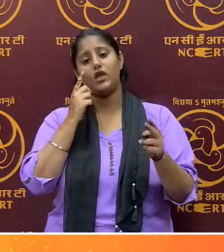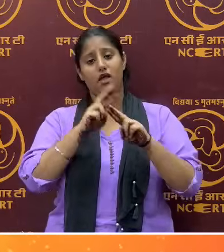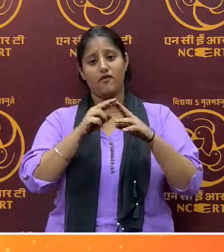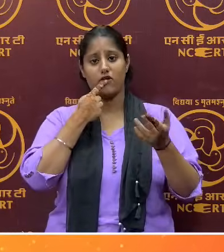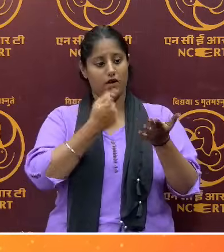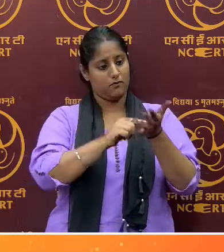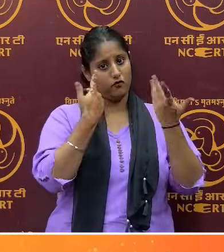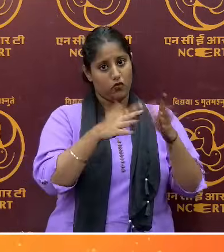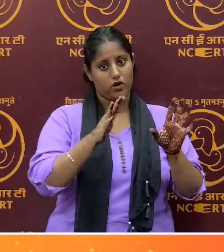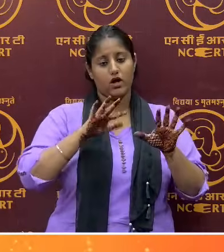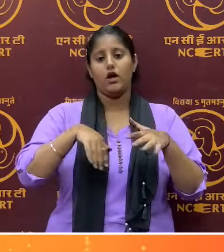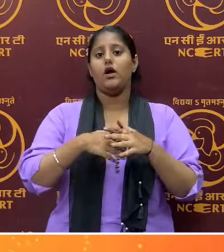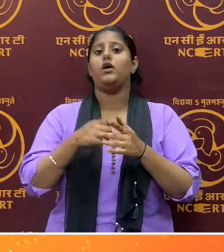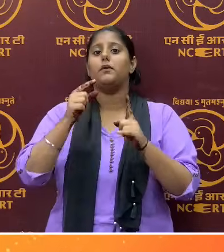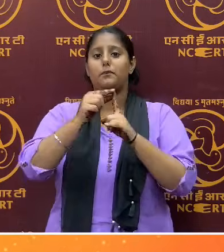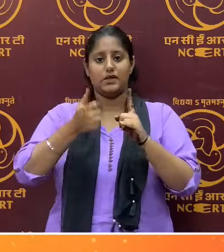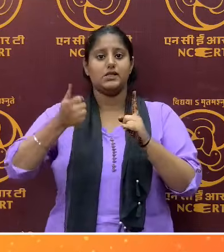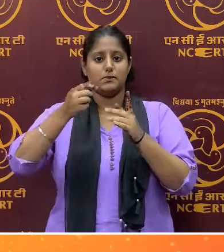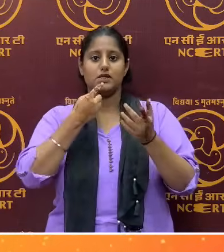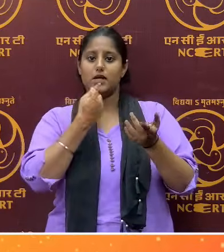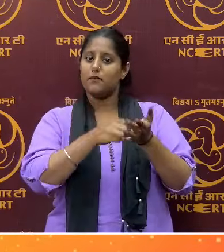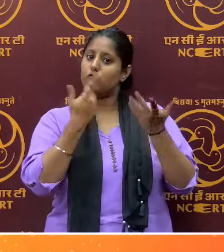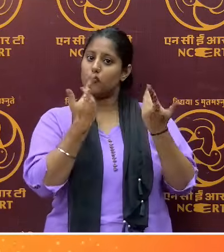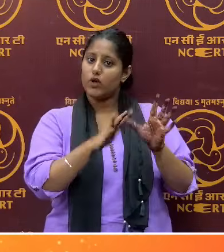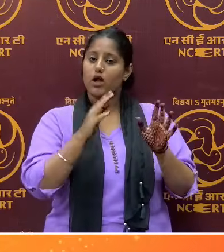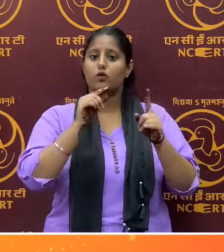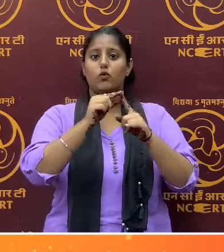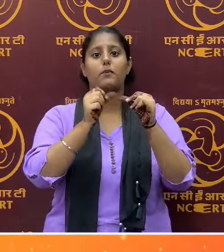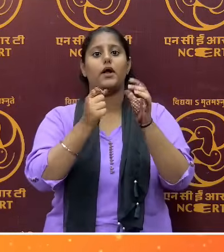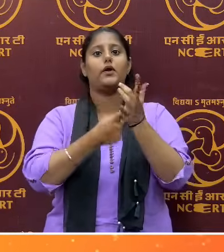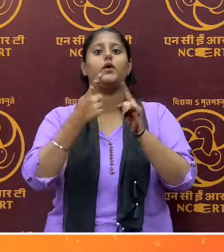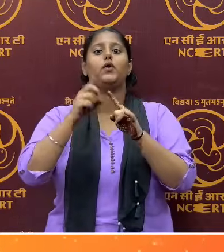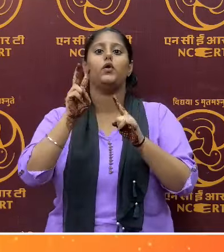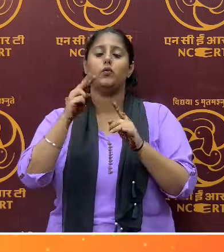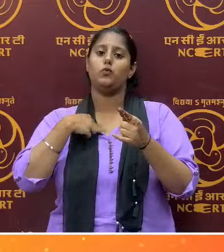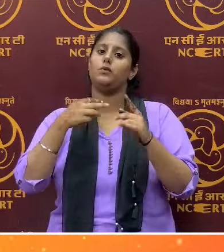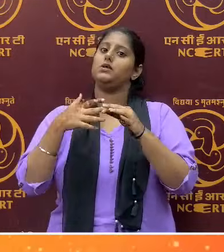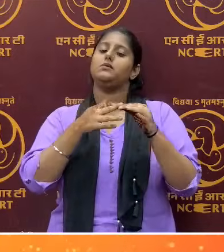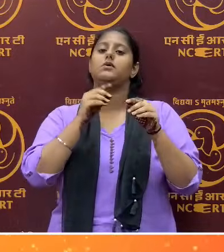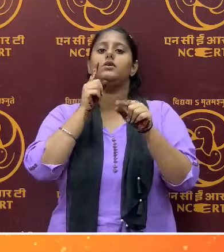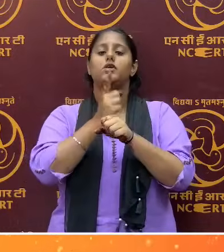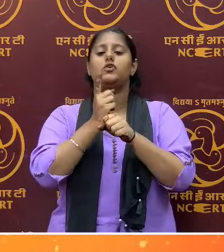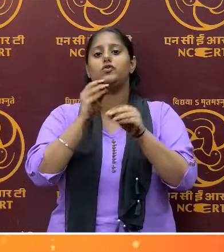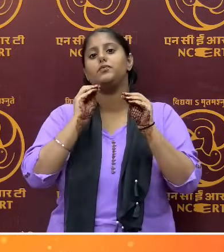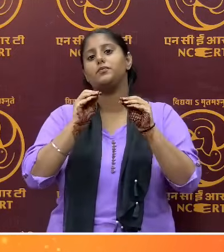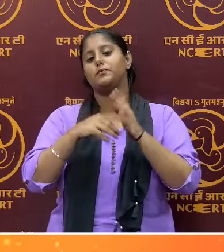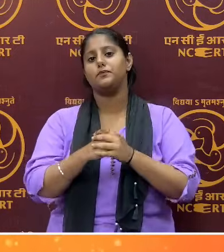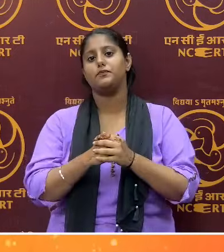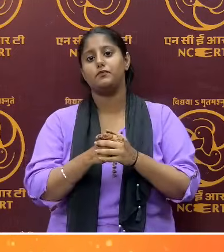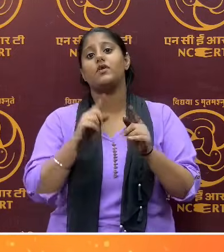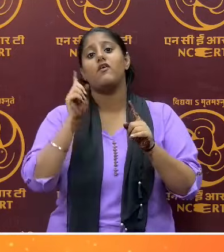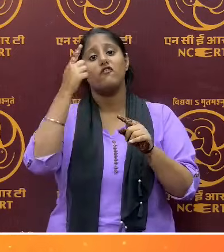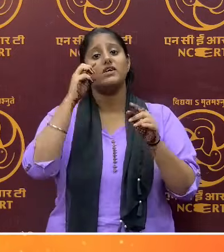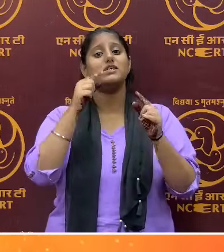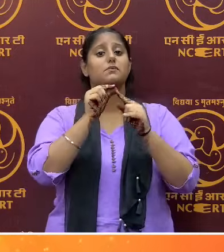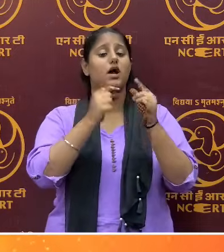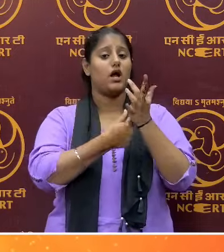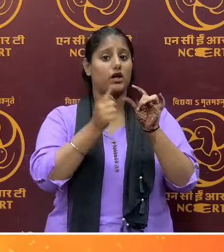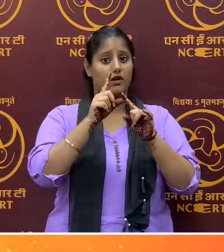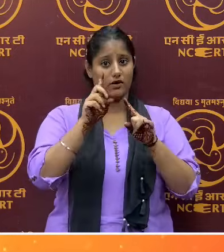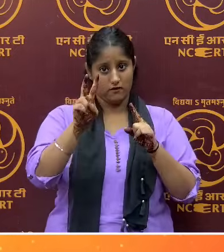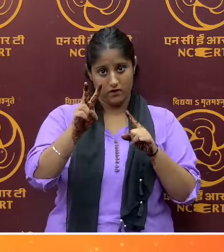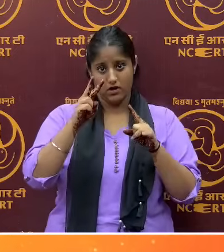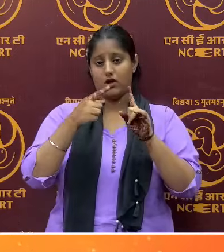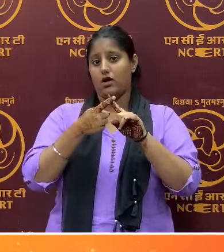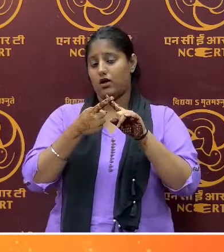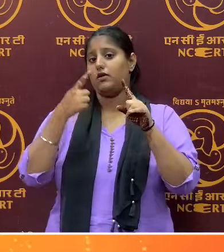given by this principal to the part 2 to the special educator. So very important thing is that first part and second part is aligned